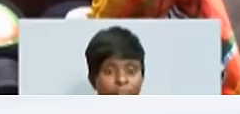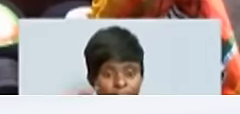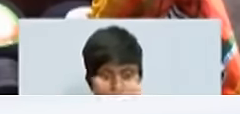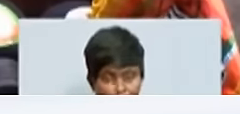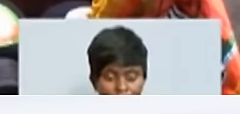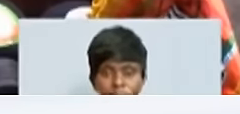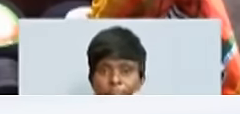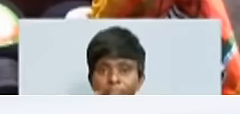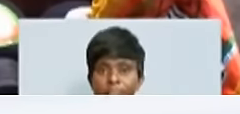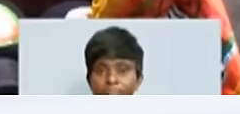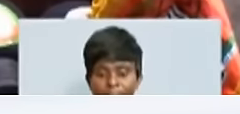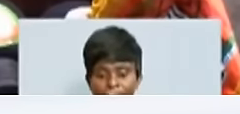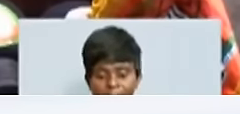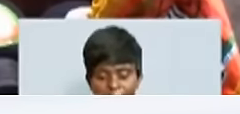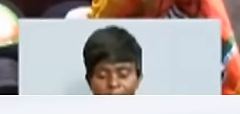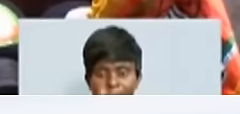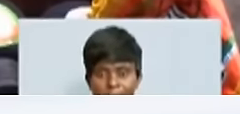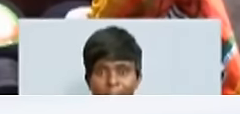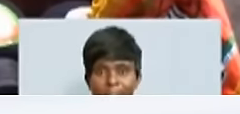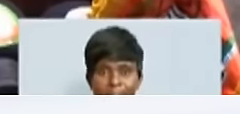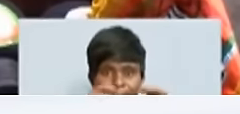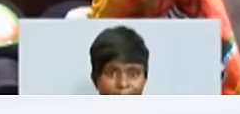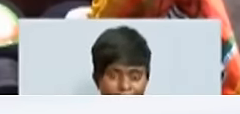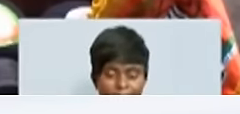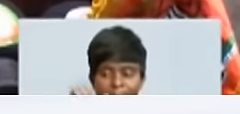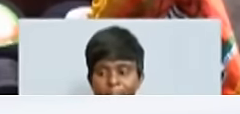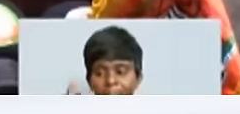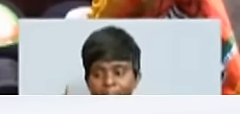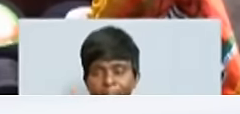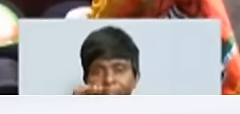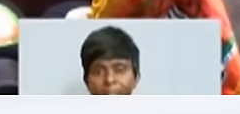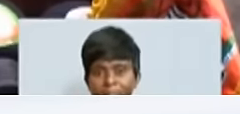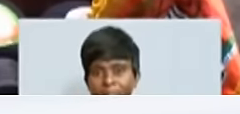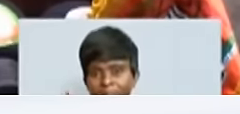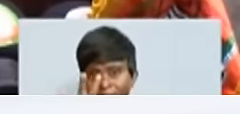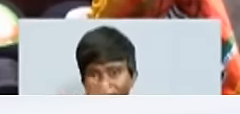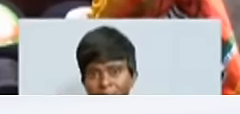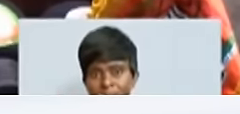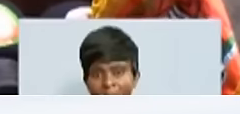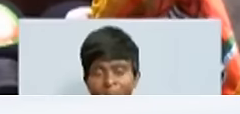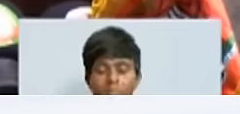assets through the issuance of statutory instrument number 13 of